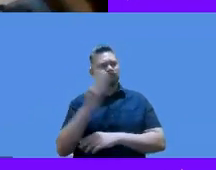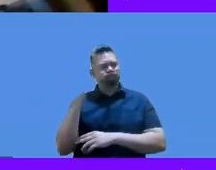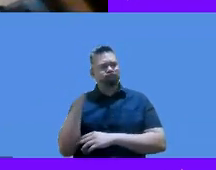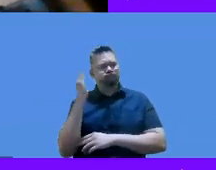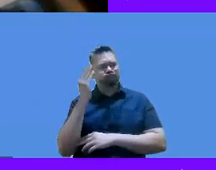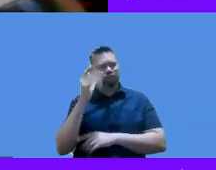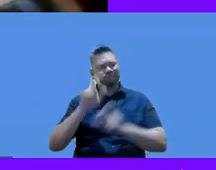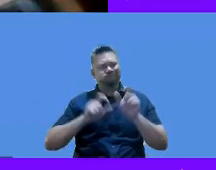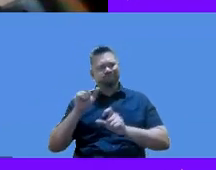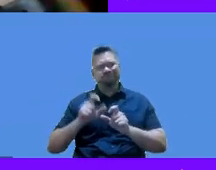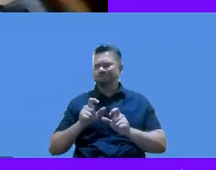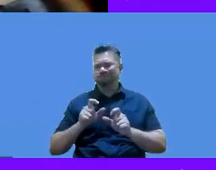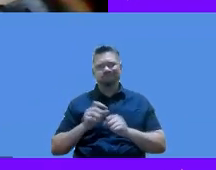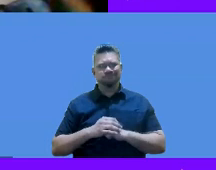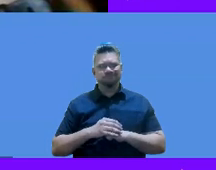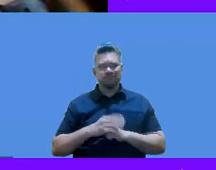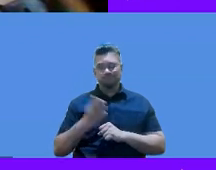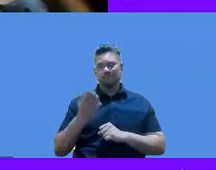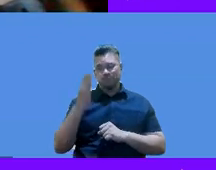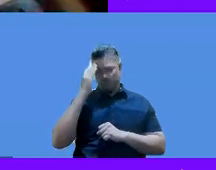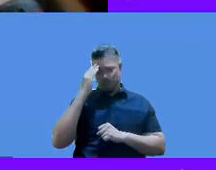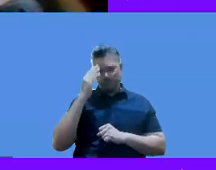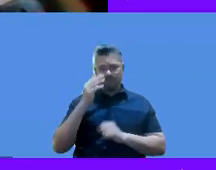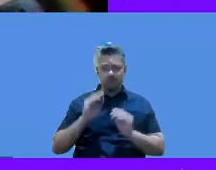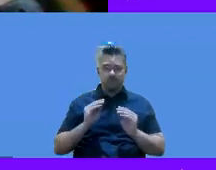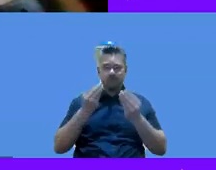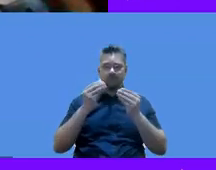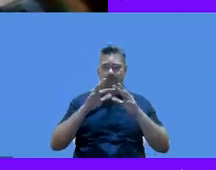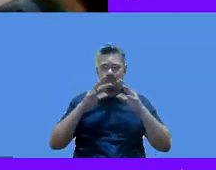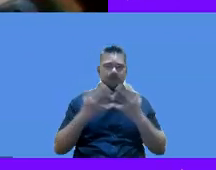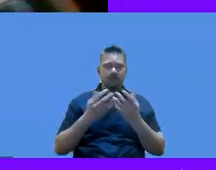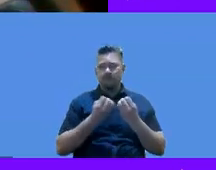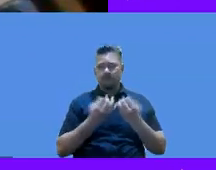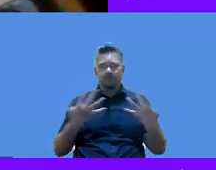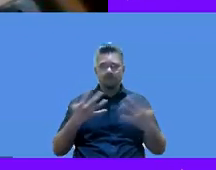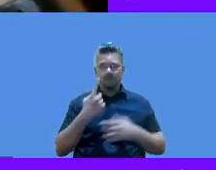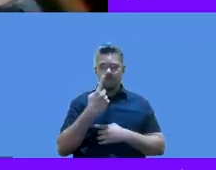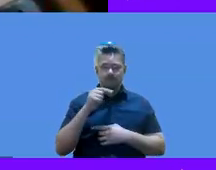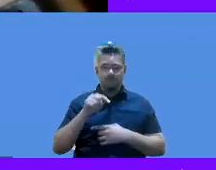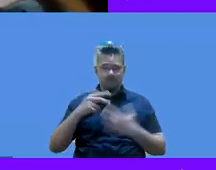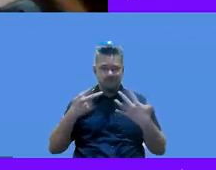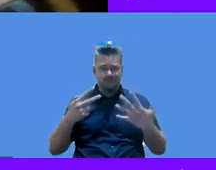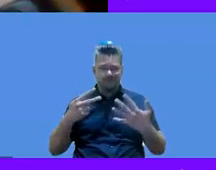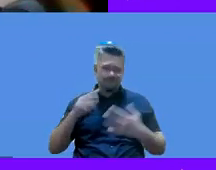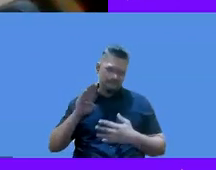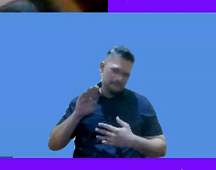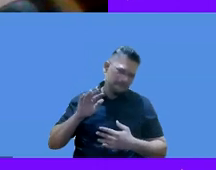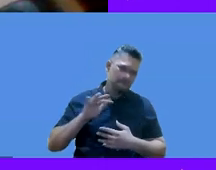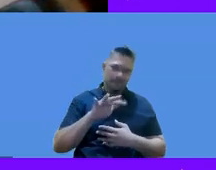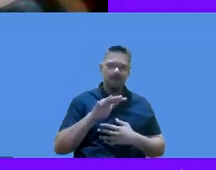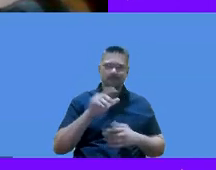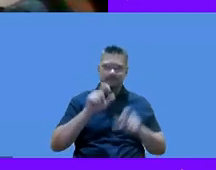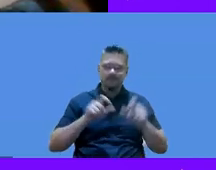there are 1.8 billion adolescent and youth in the world today. And with the latest estimates, maximum number of these young people reside in